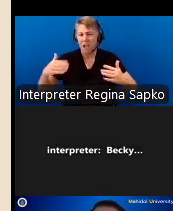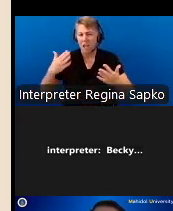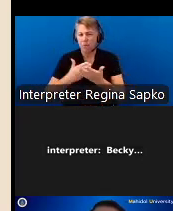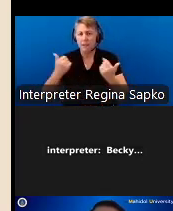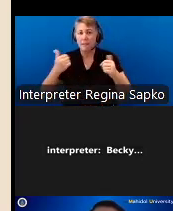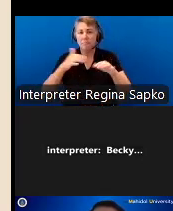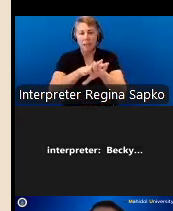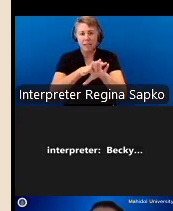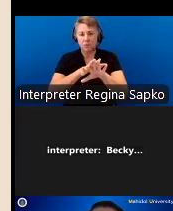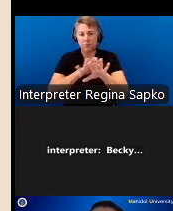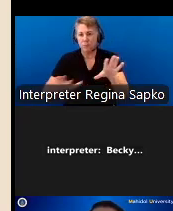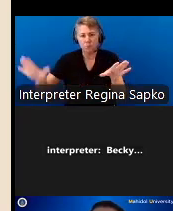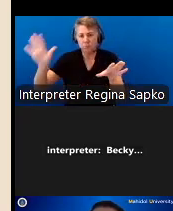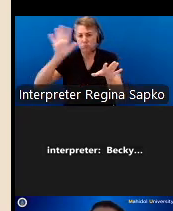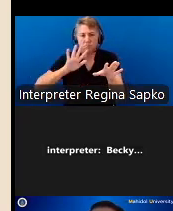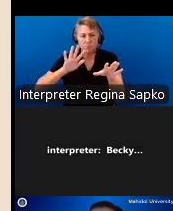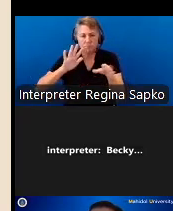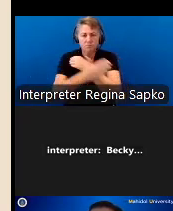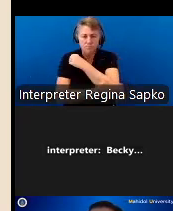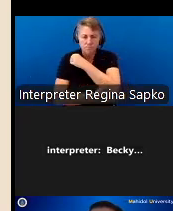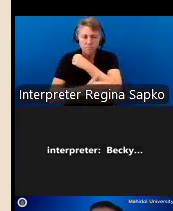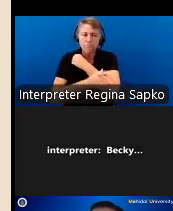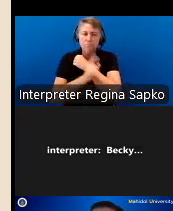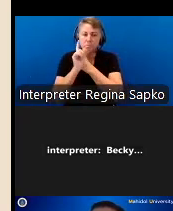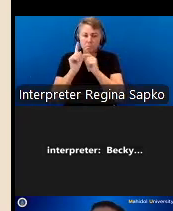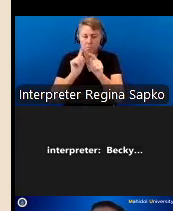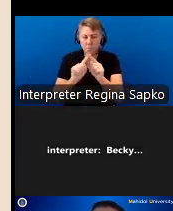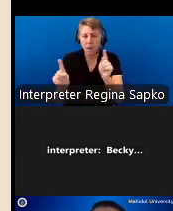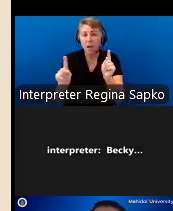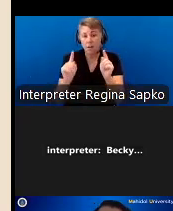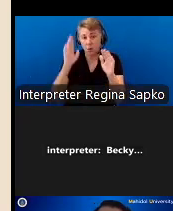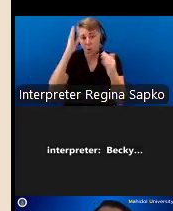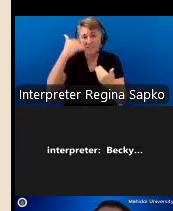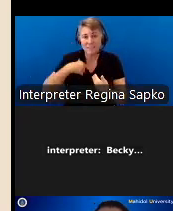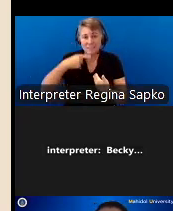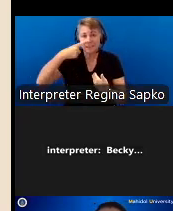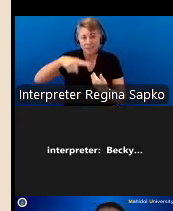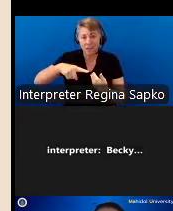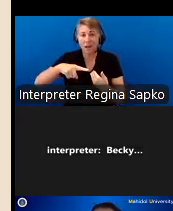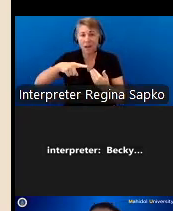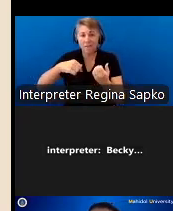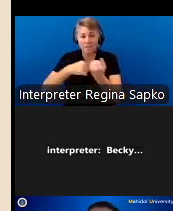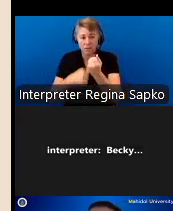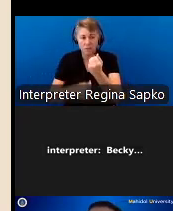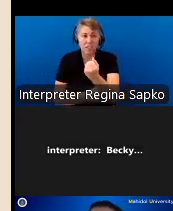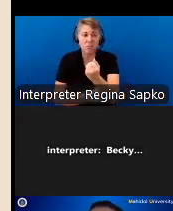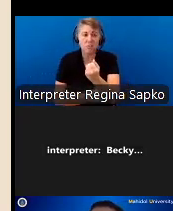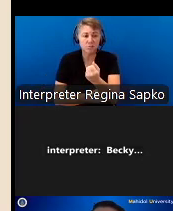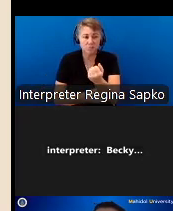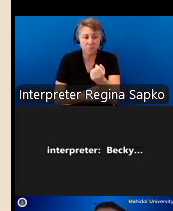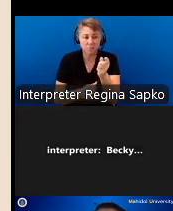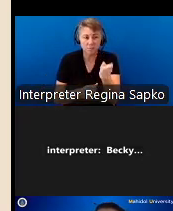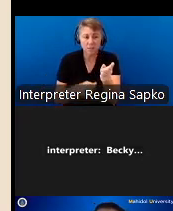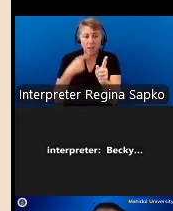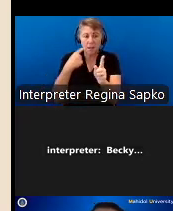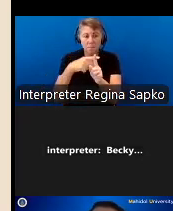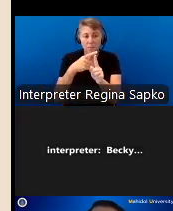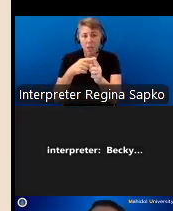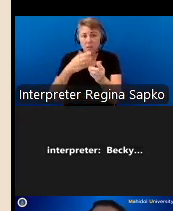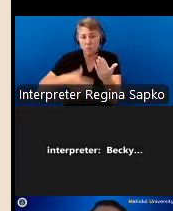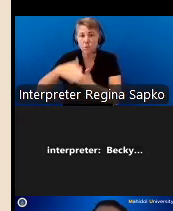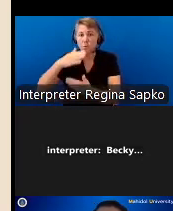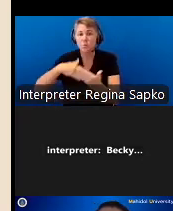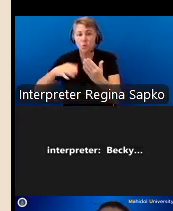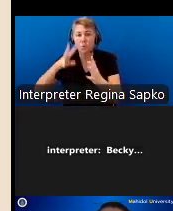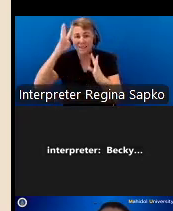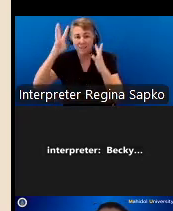the programs such as like run by the Autistic Thai Foundation and also like Social Innovation Foundation